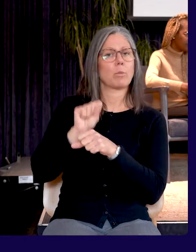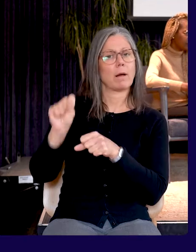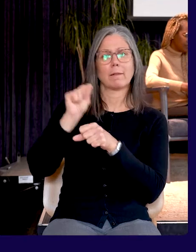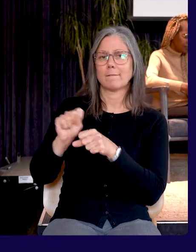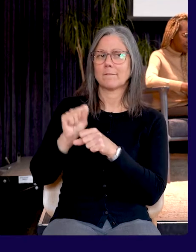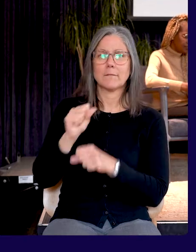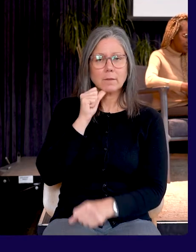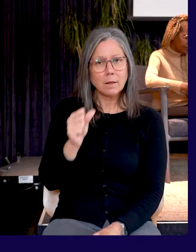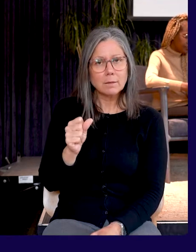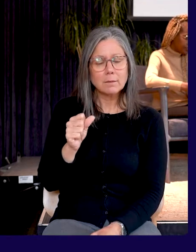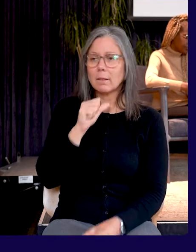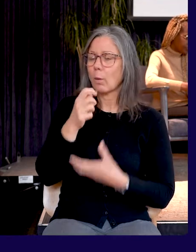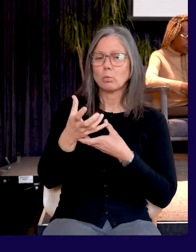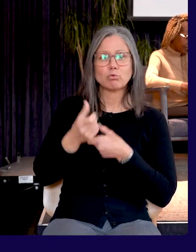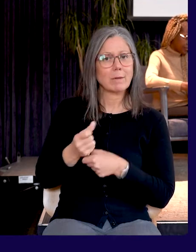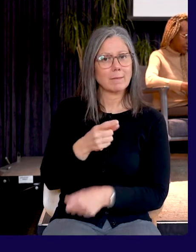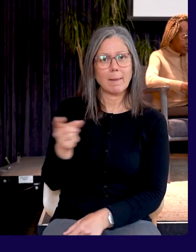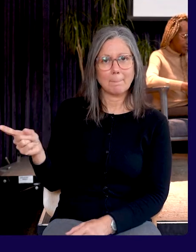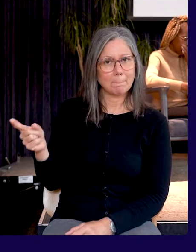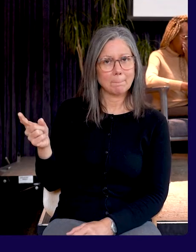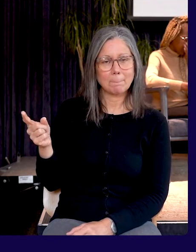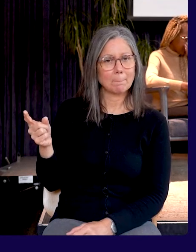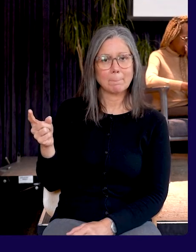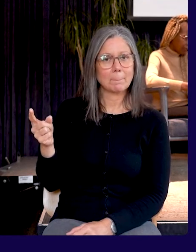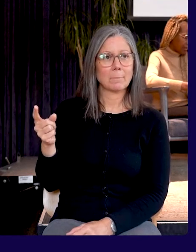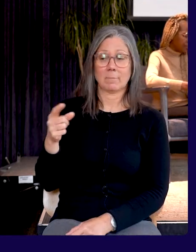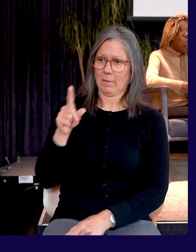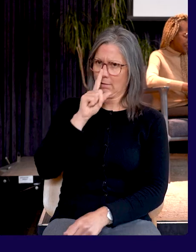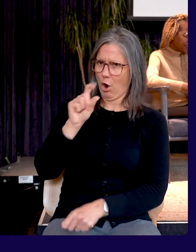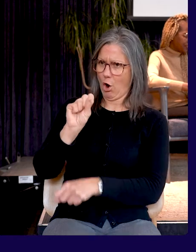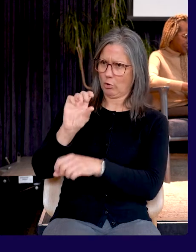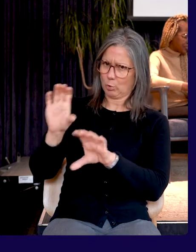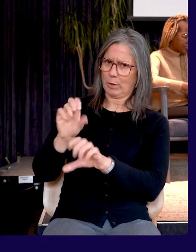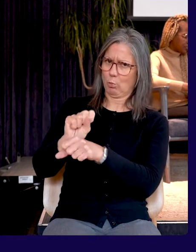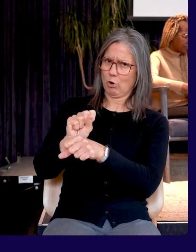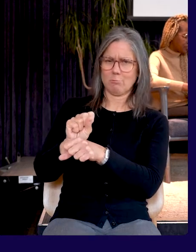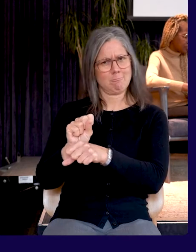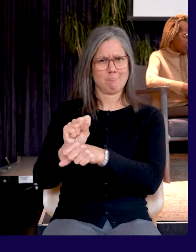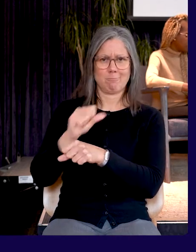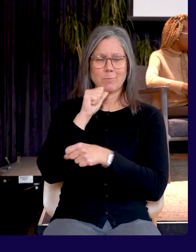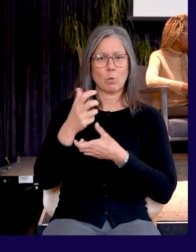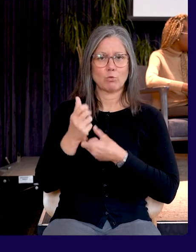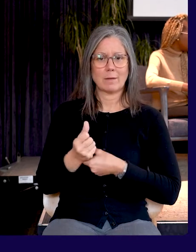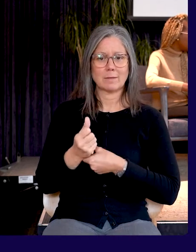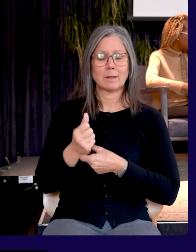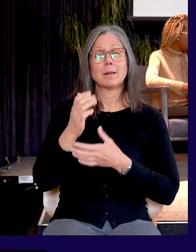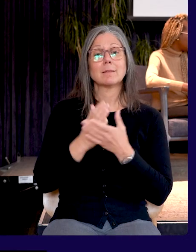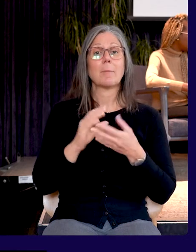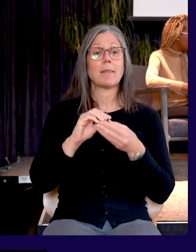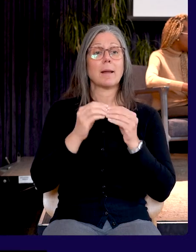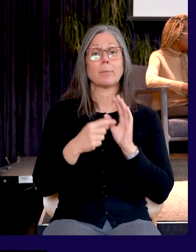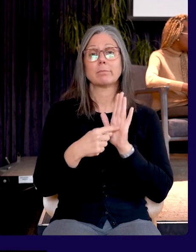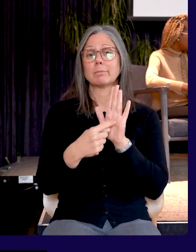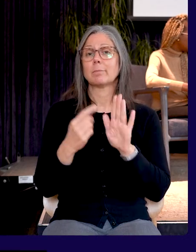right? There is not that trust in their workers that they're doing the work. And part of that, some of those numbers came out before